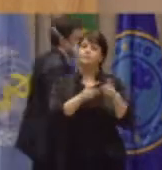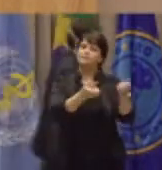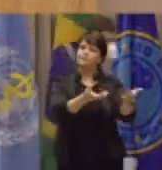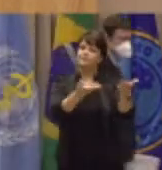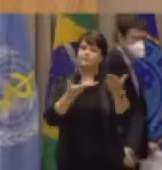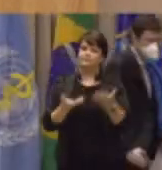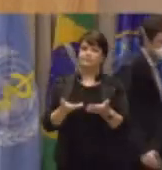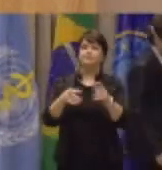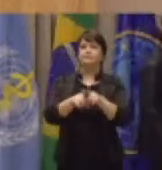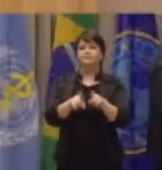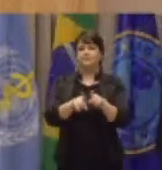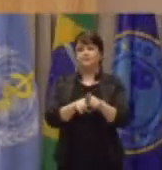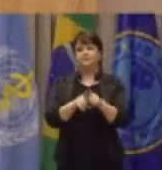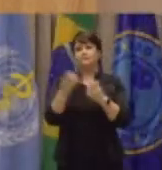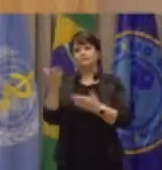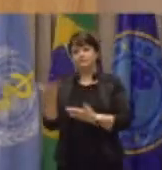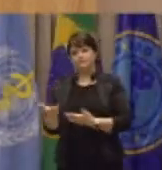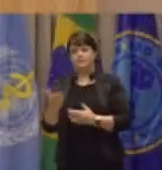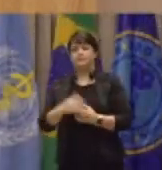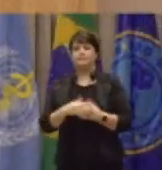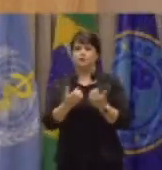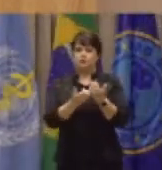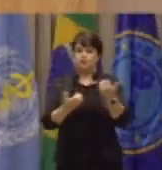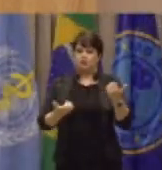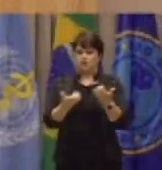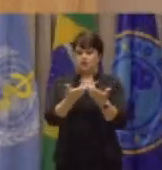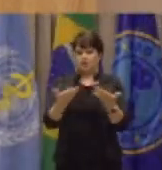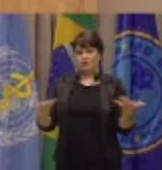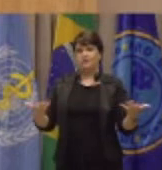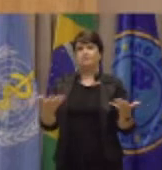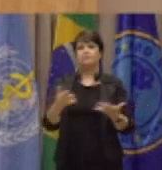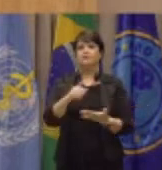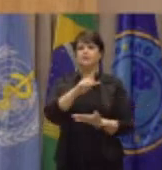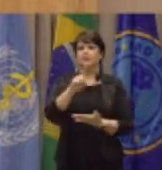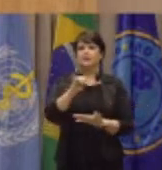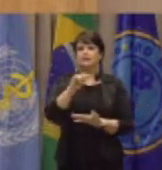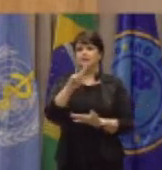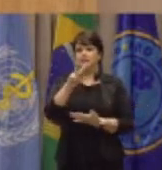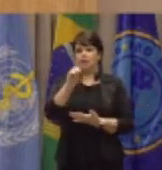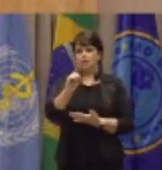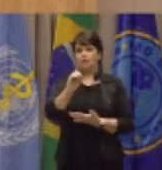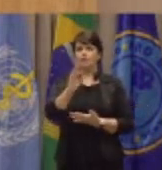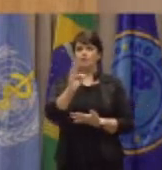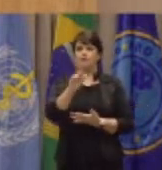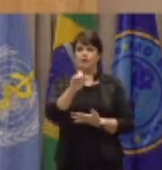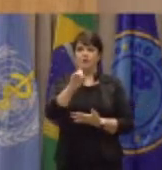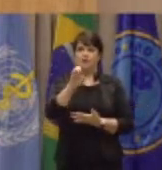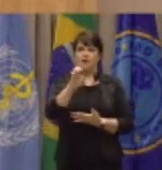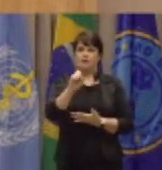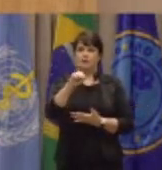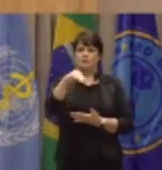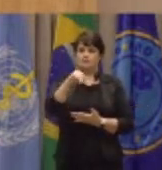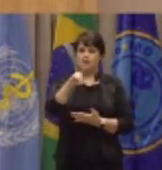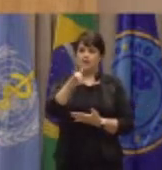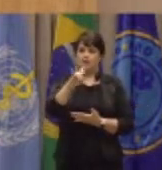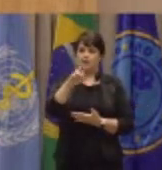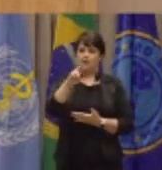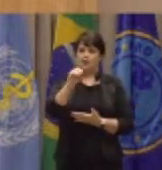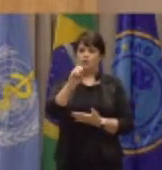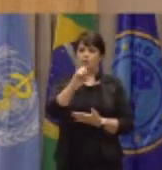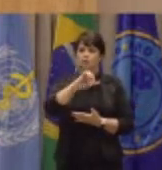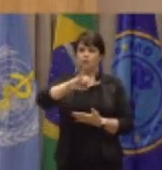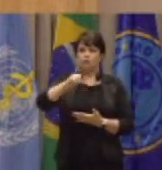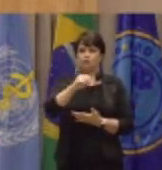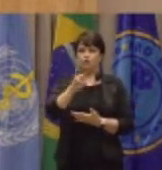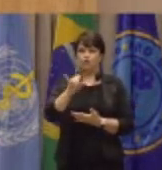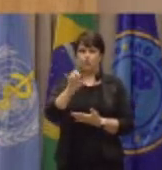to invite to be at this table Nésio Fernandes de Medeiros Júnior, please. He is the president